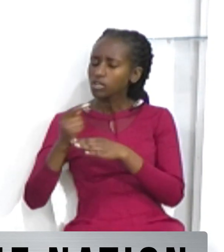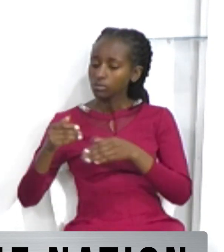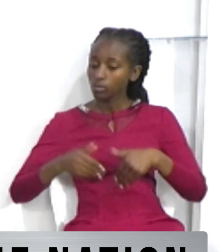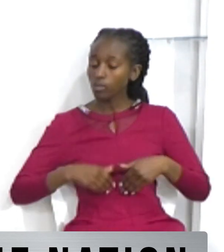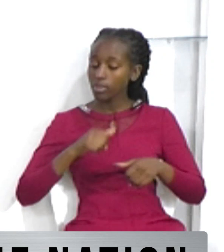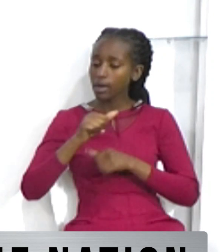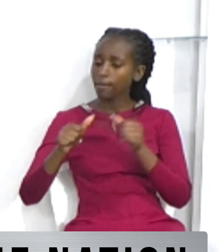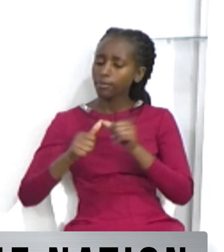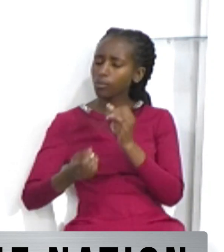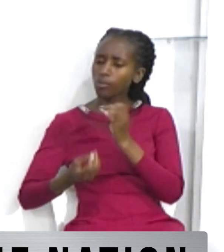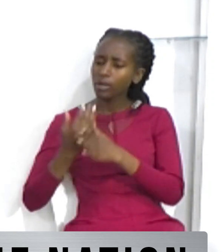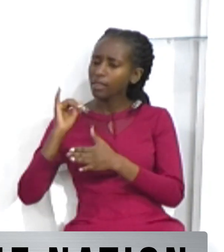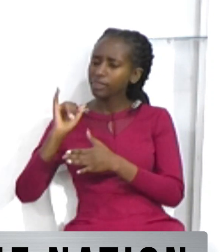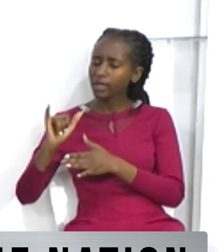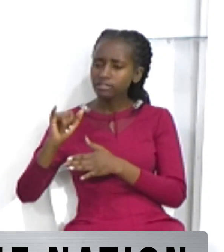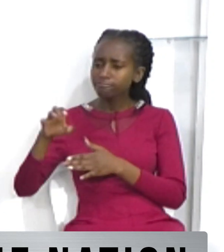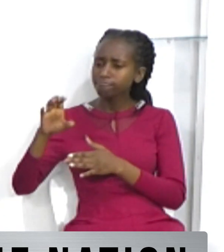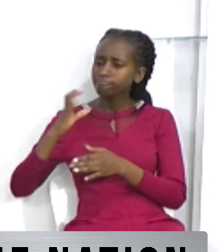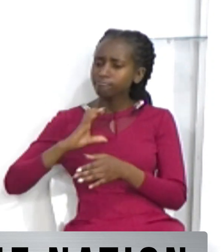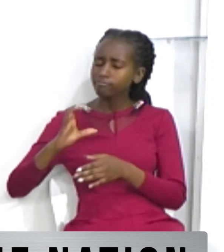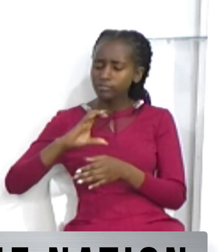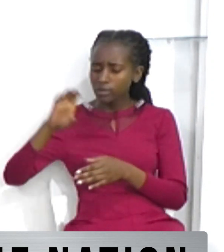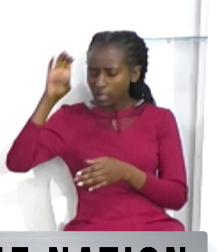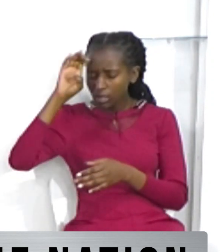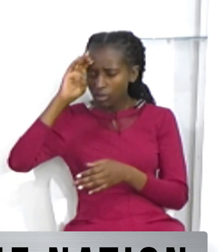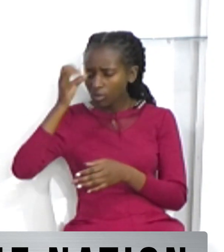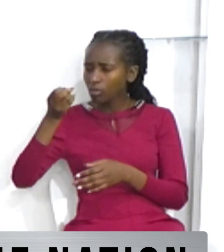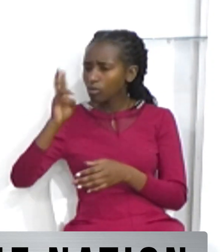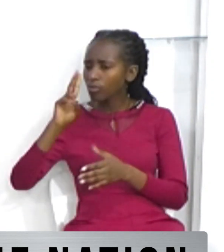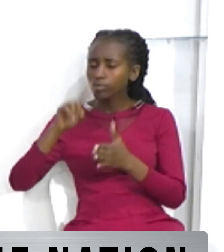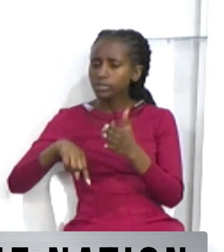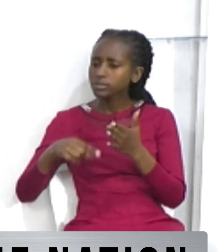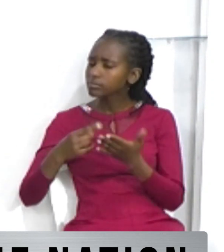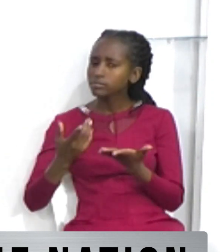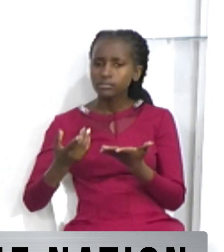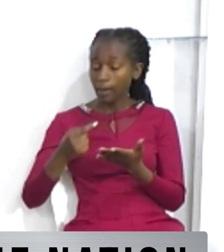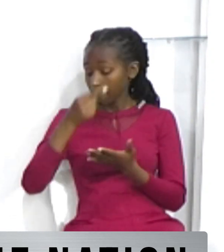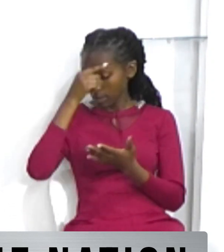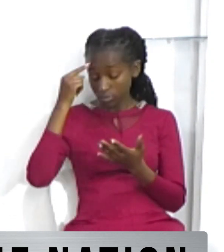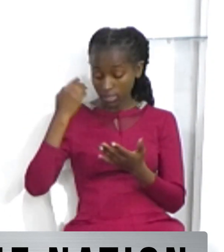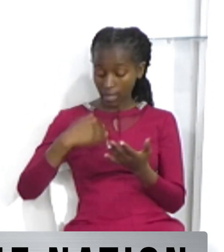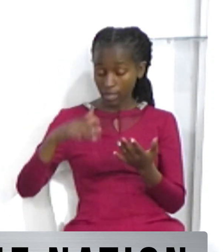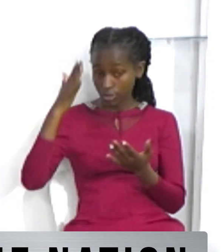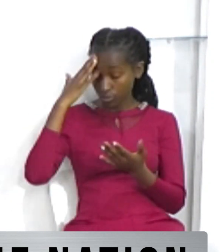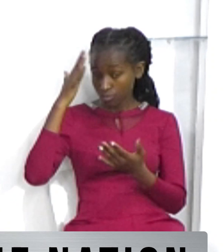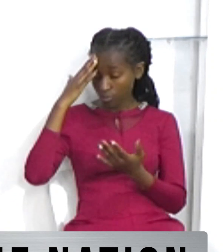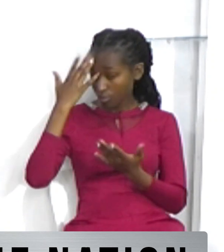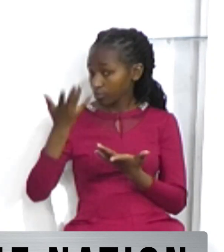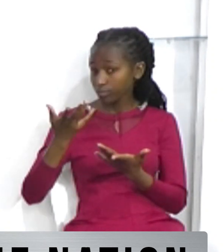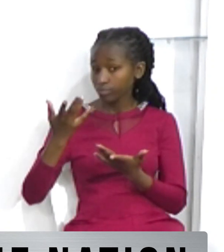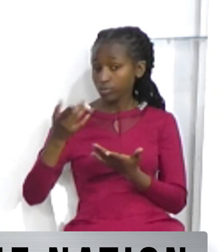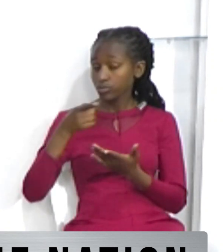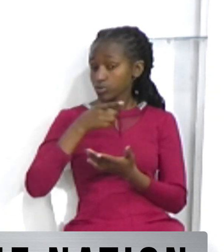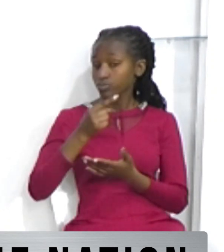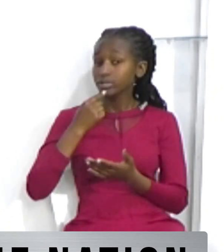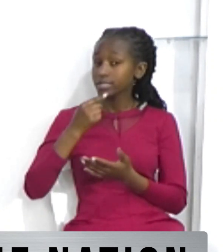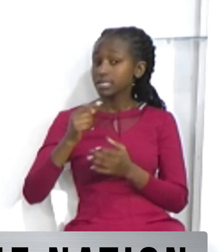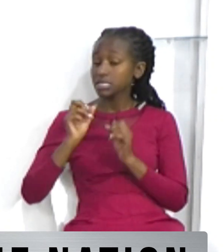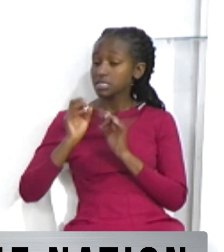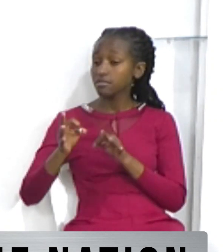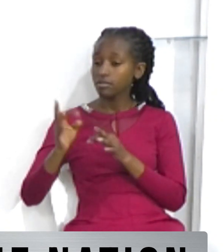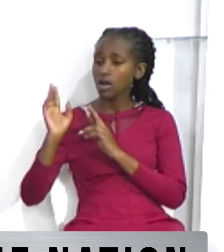know, just looking for forums where they can be taught productivity, because from what you're saying, it's like our